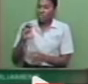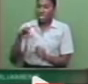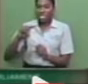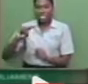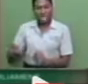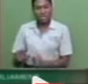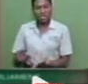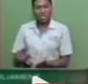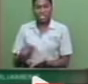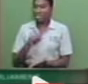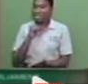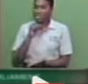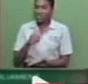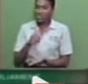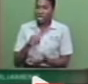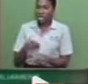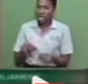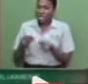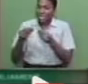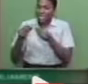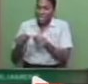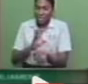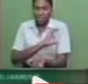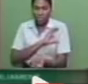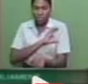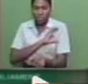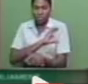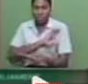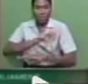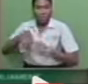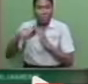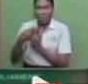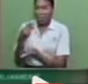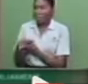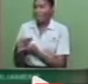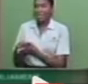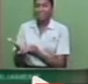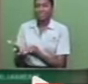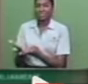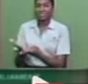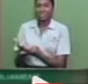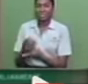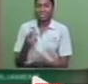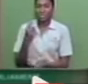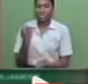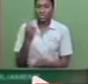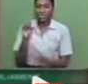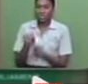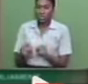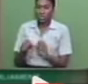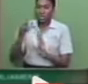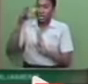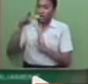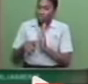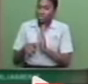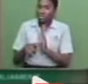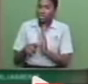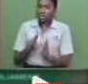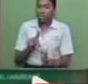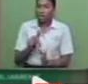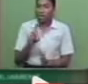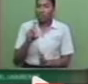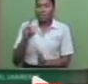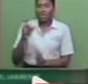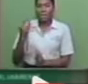shortfall of 400 million. So there was a shortfall of 100 million in the 2020